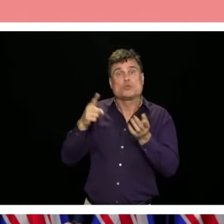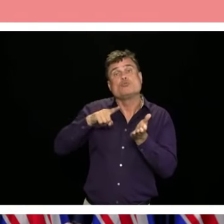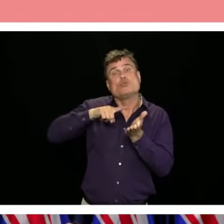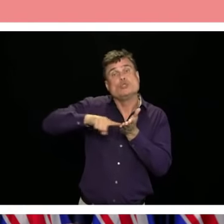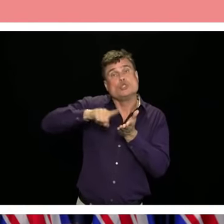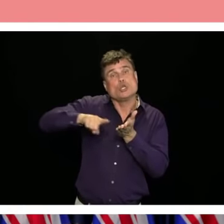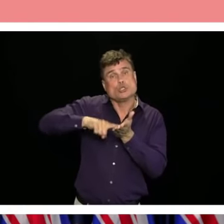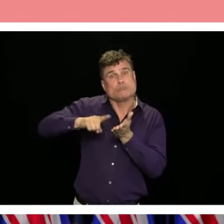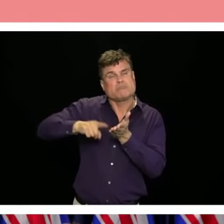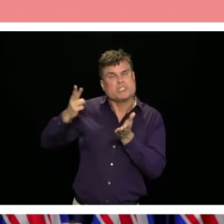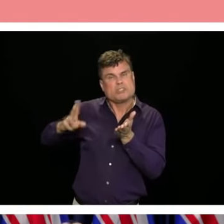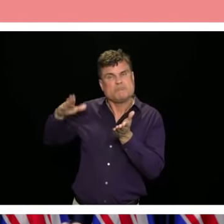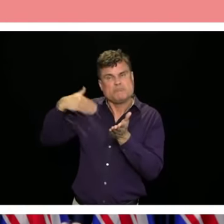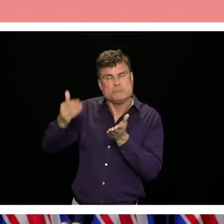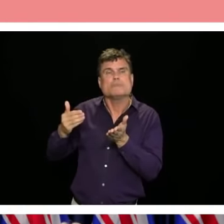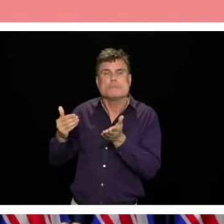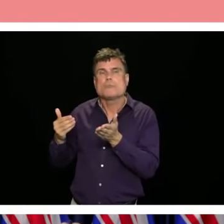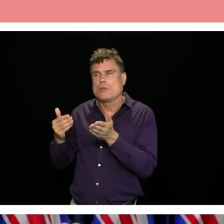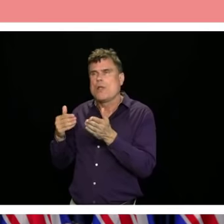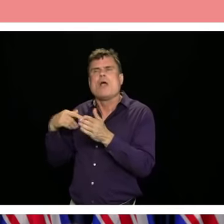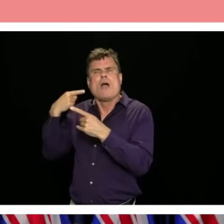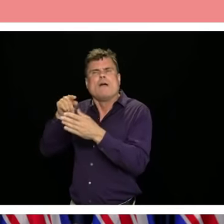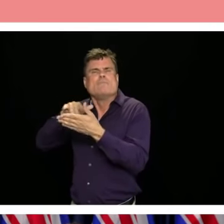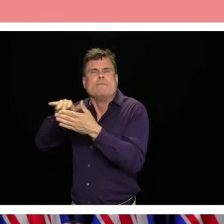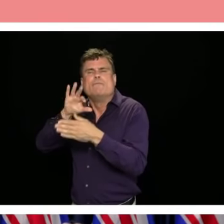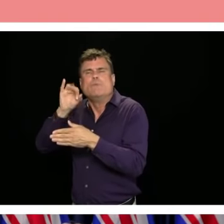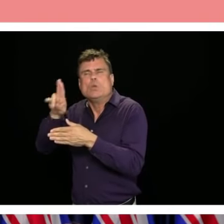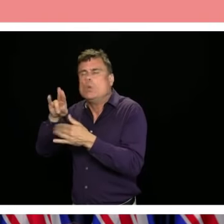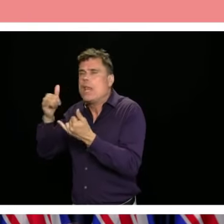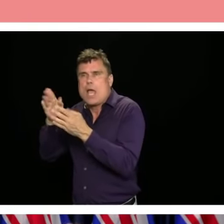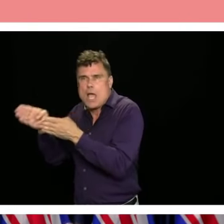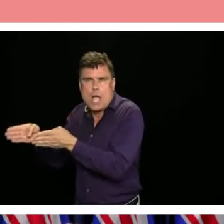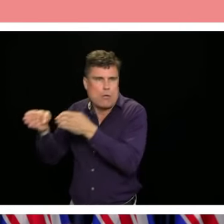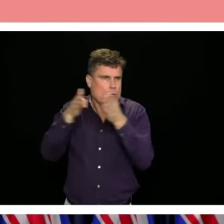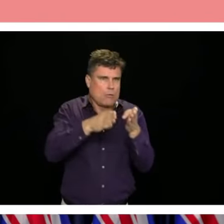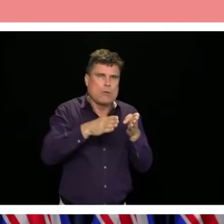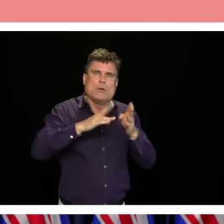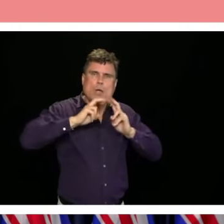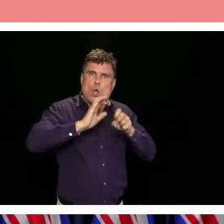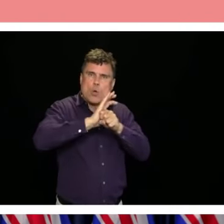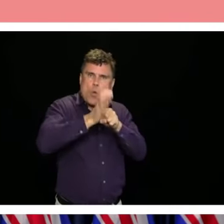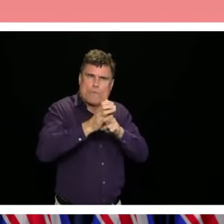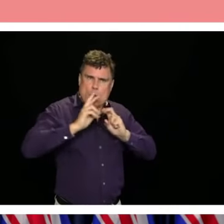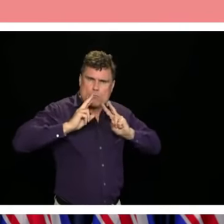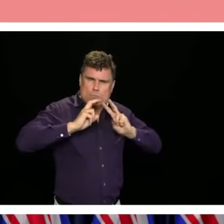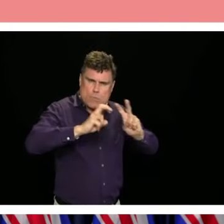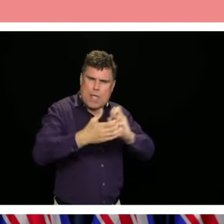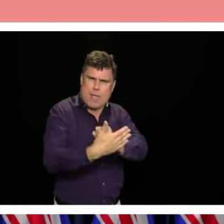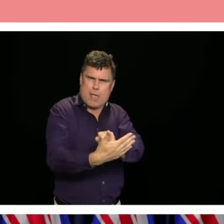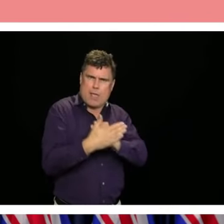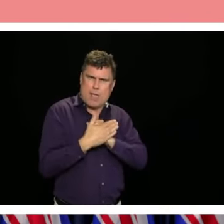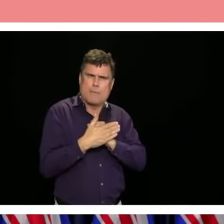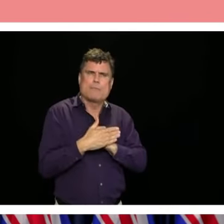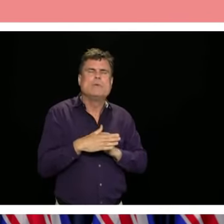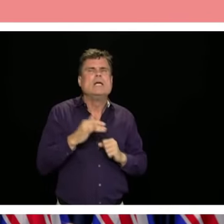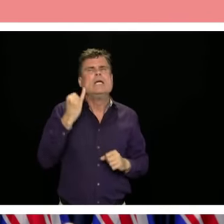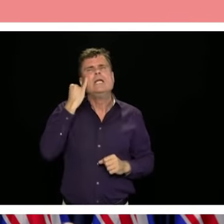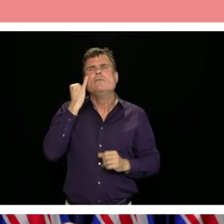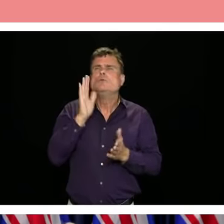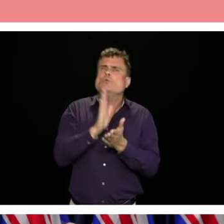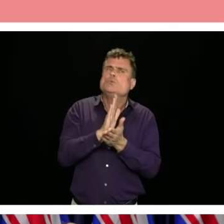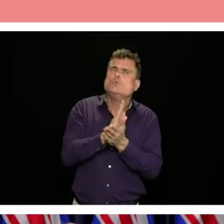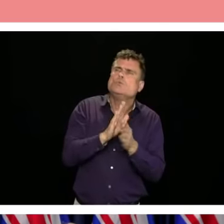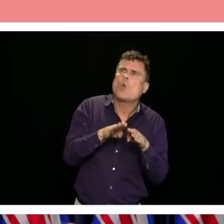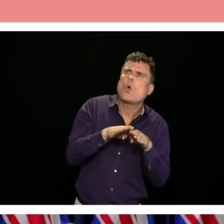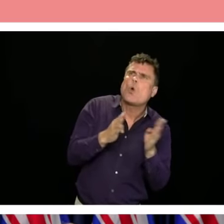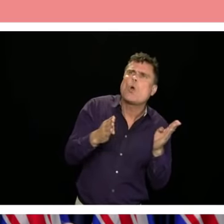BC, and it was a model that was developed by BC CDC and UBC and a number of years ago to